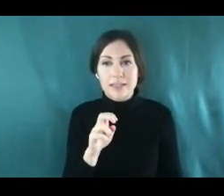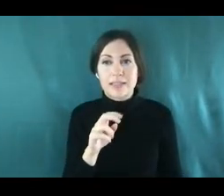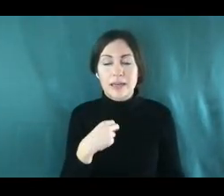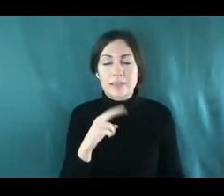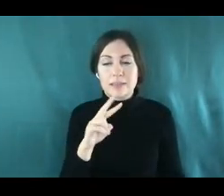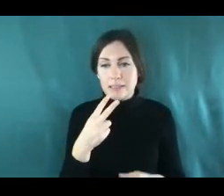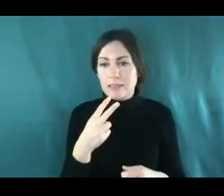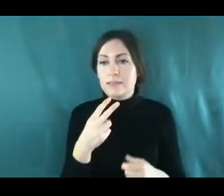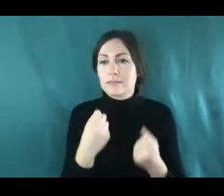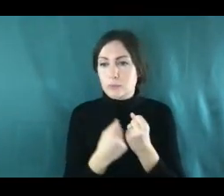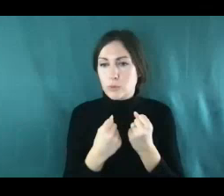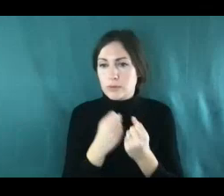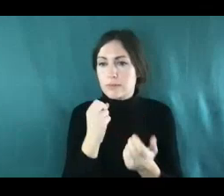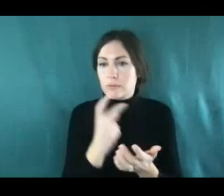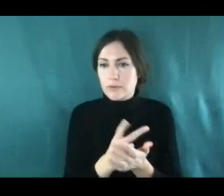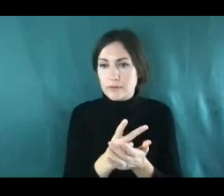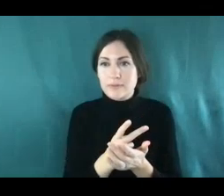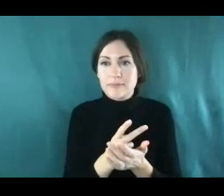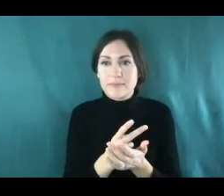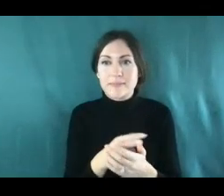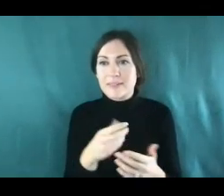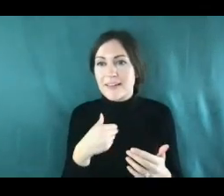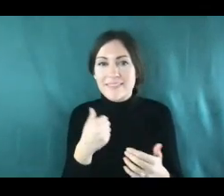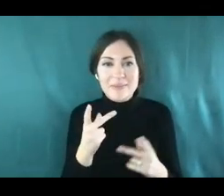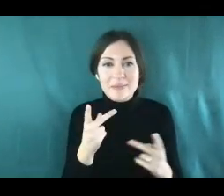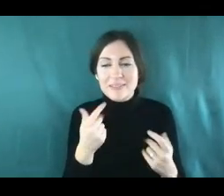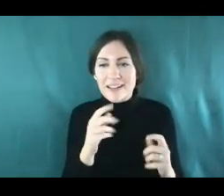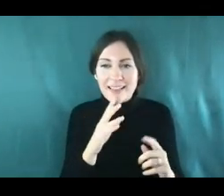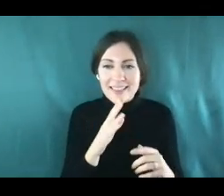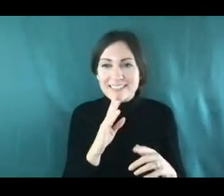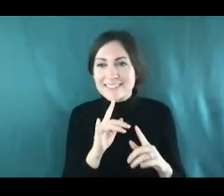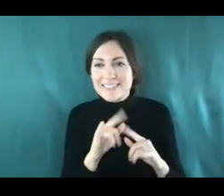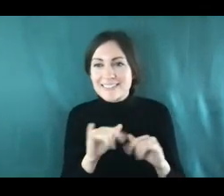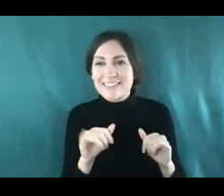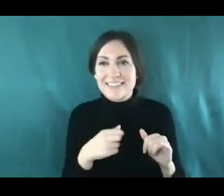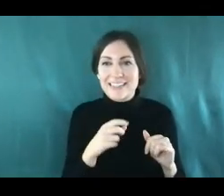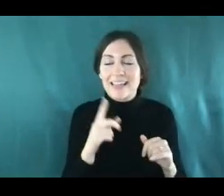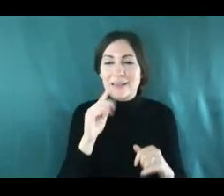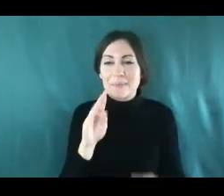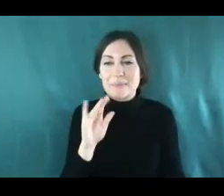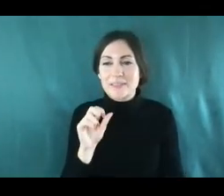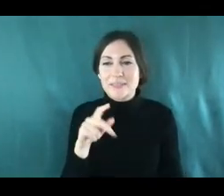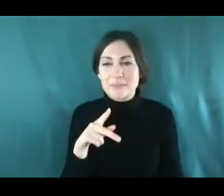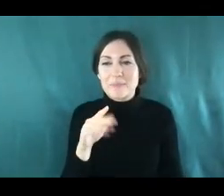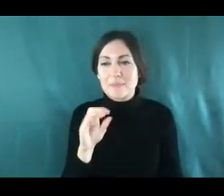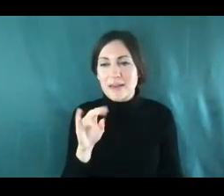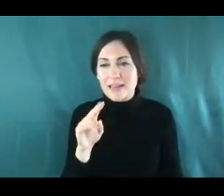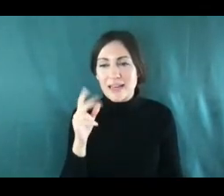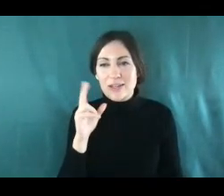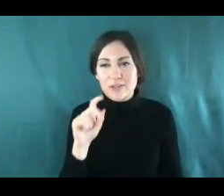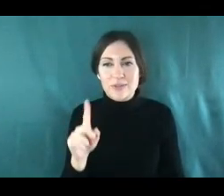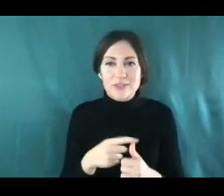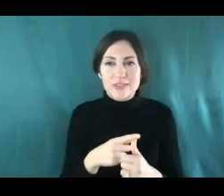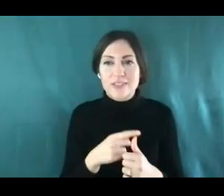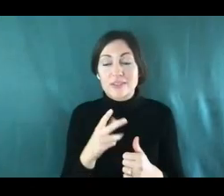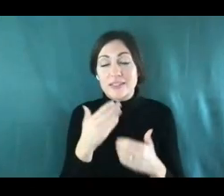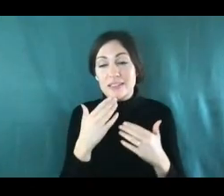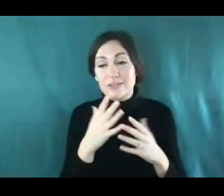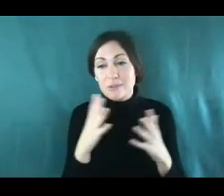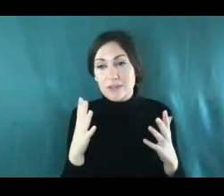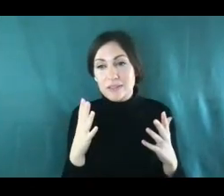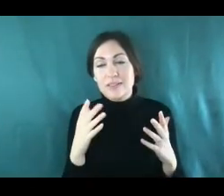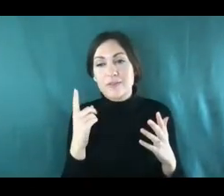it. That's tough when we have a couple people chime in there. I think Bishop Bonnie Radden, I heard you chime in there first. So thank you so